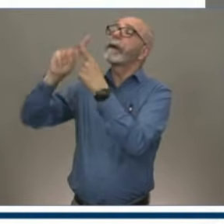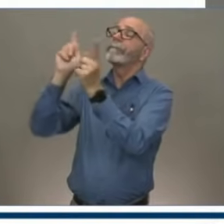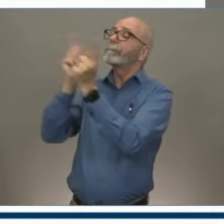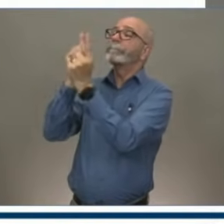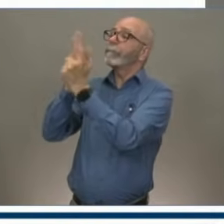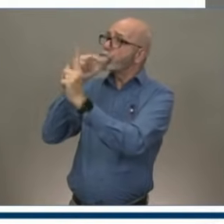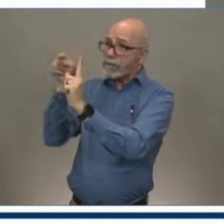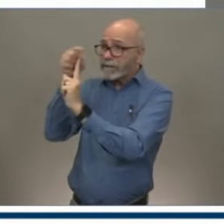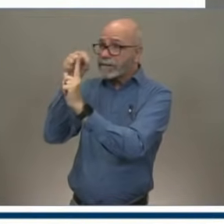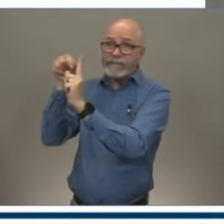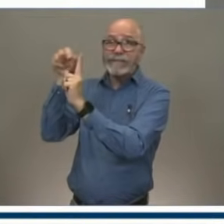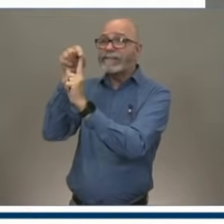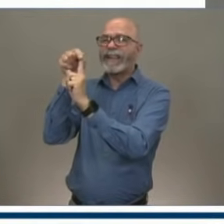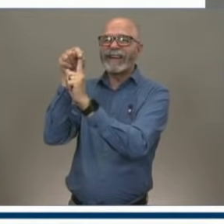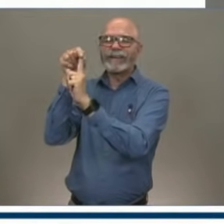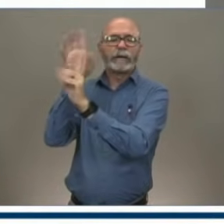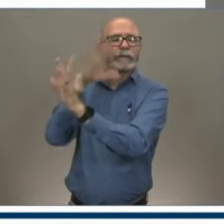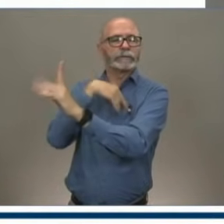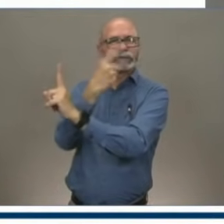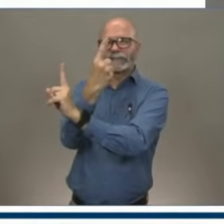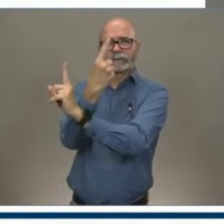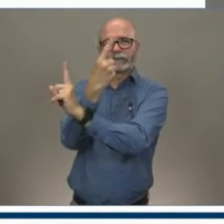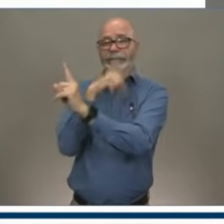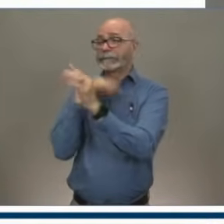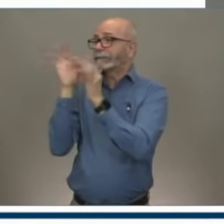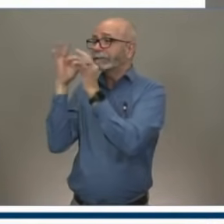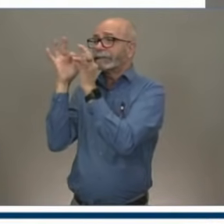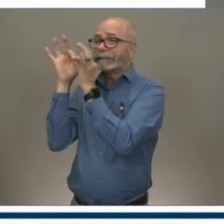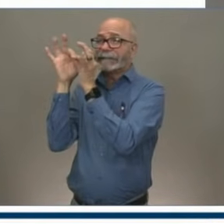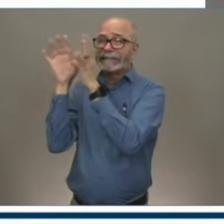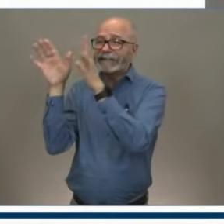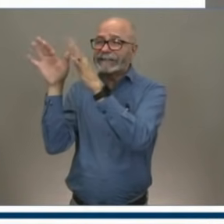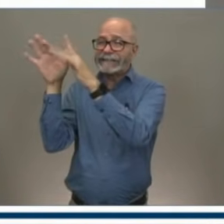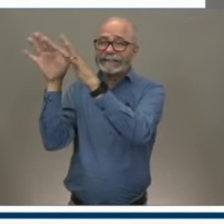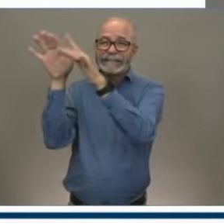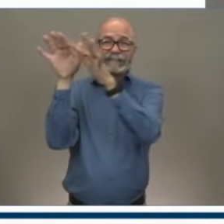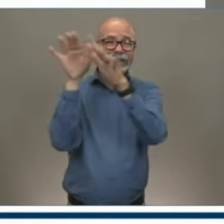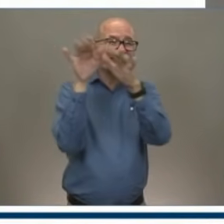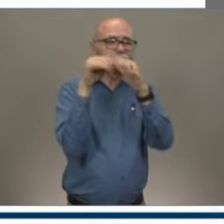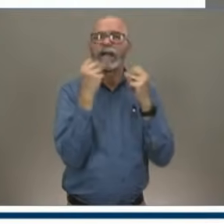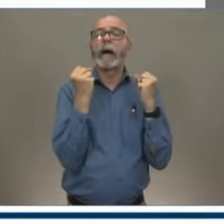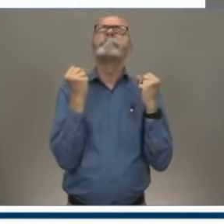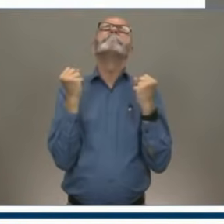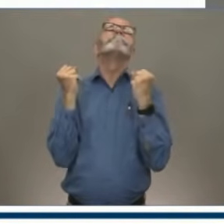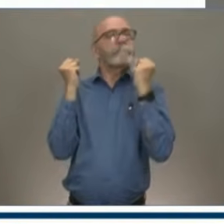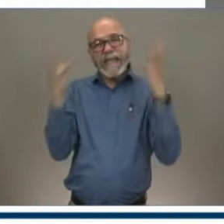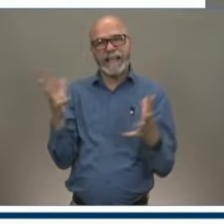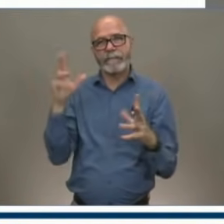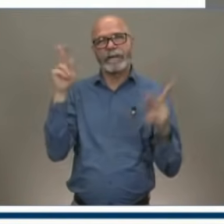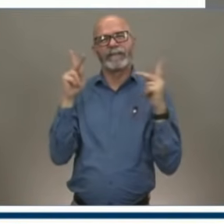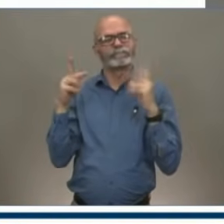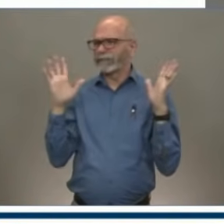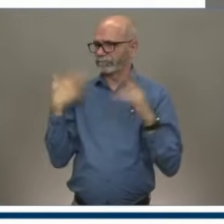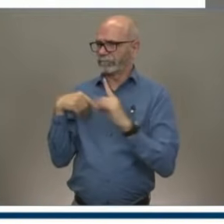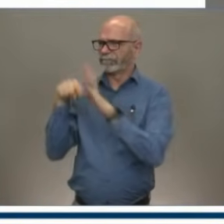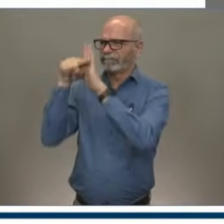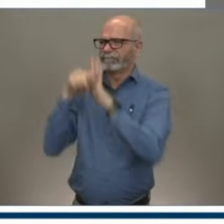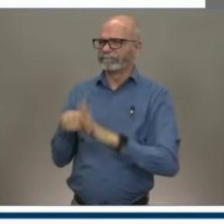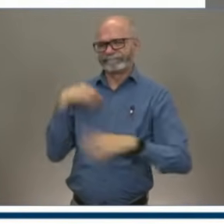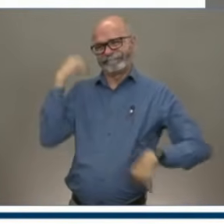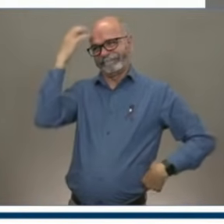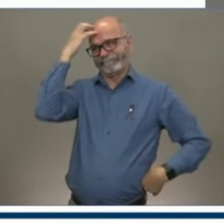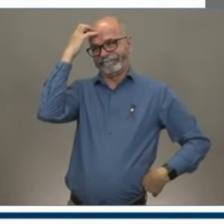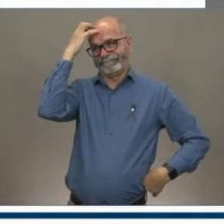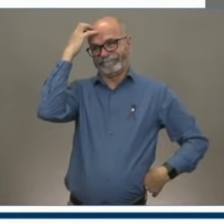tested dozens and dozens of people who were close contacts in a school. They've all been negative. All the cases that have happened in school,